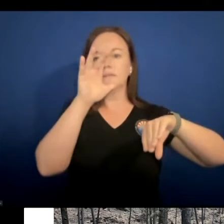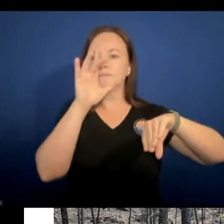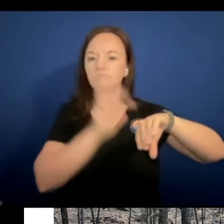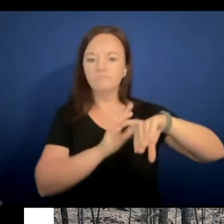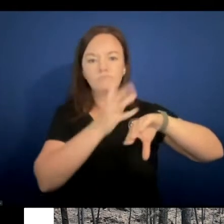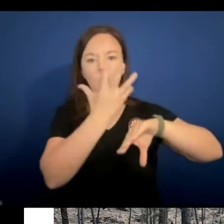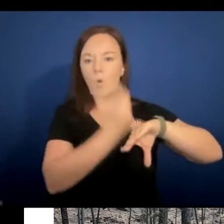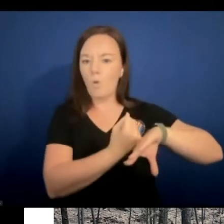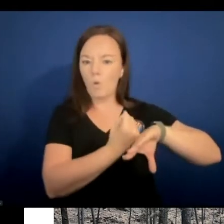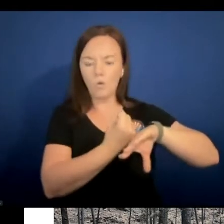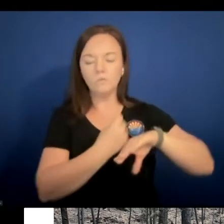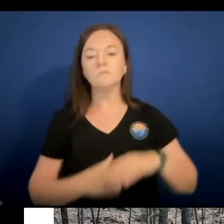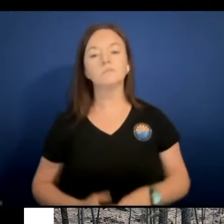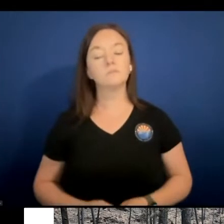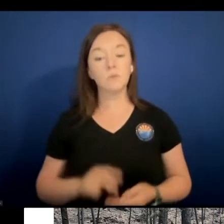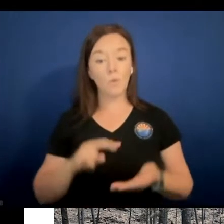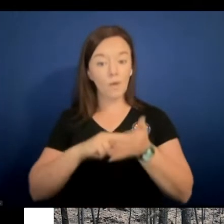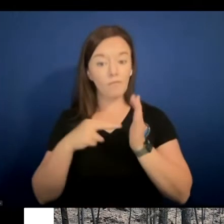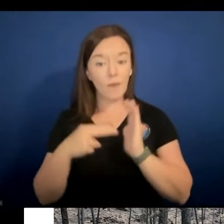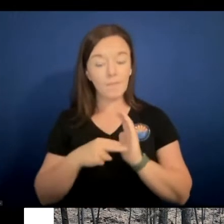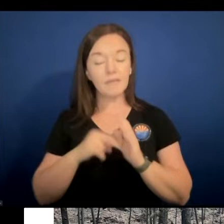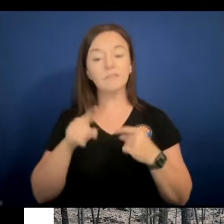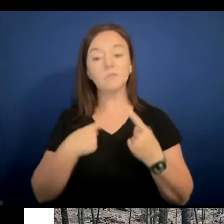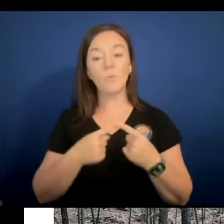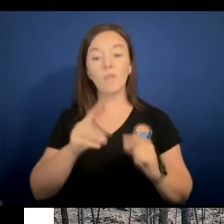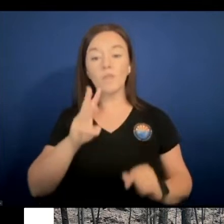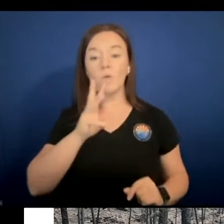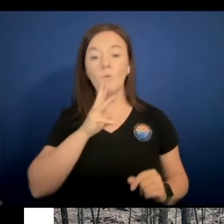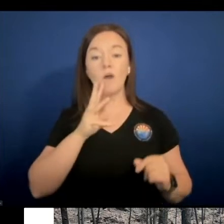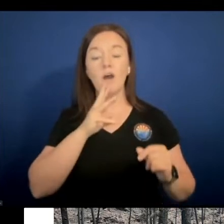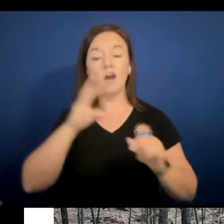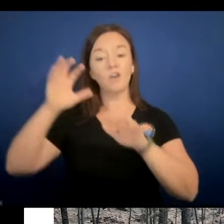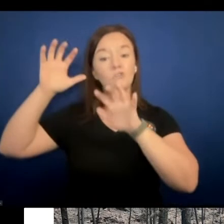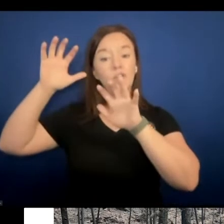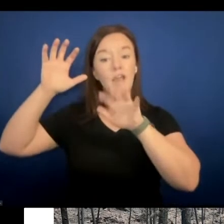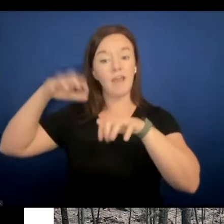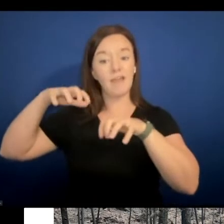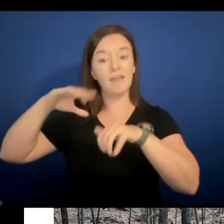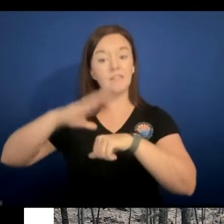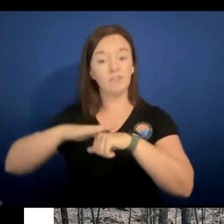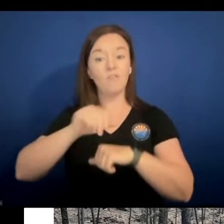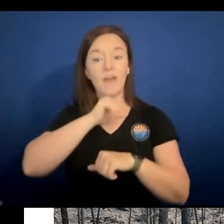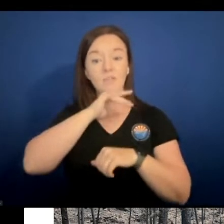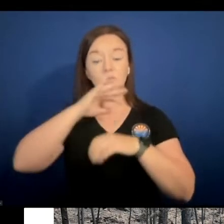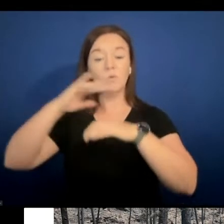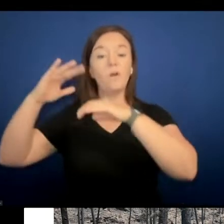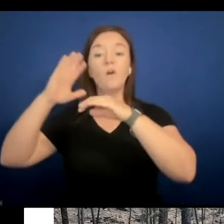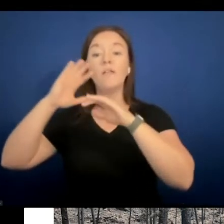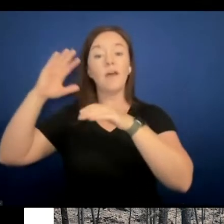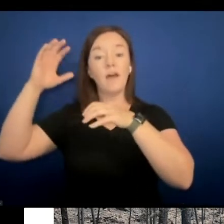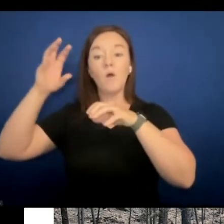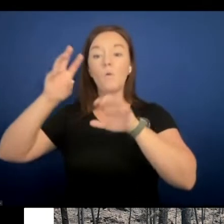that means is when the water falls on that soil, it does not soak in.